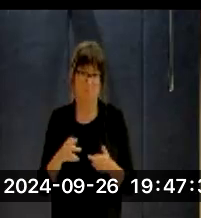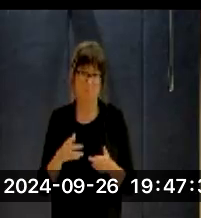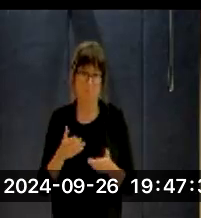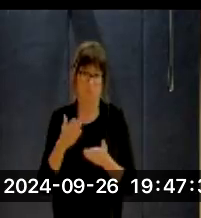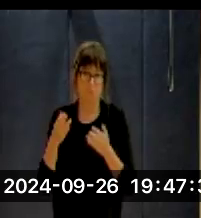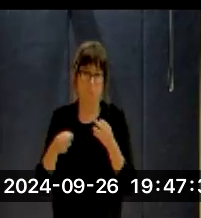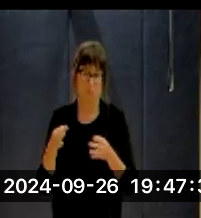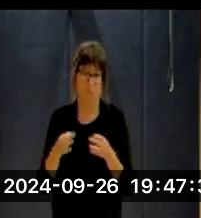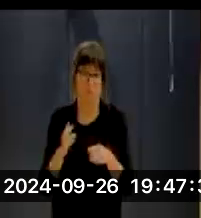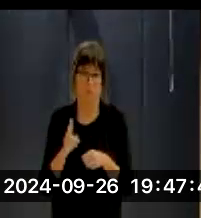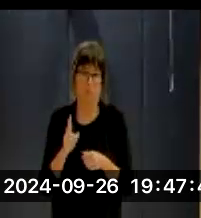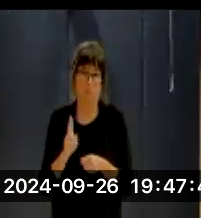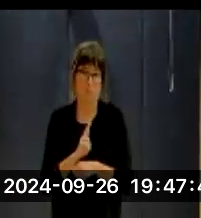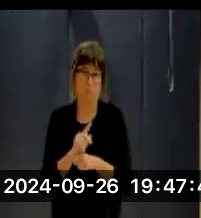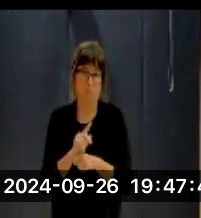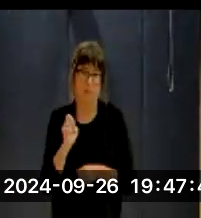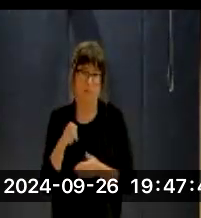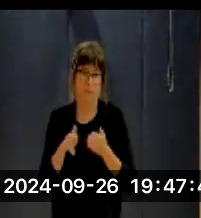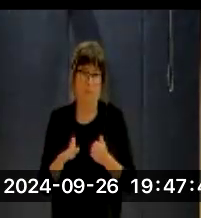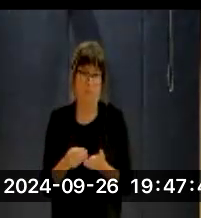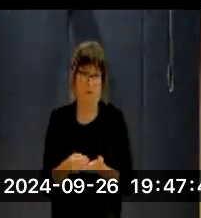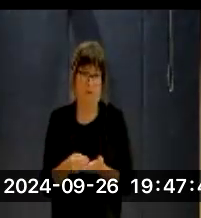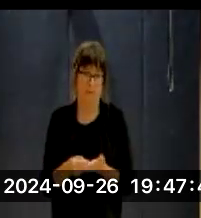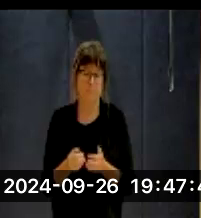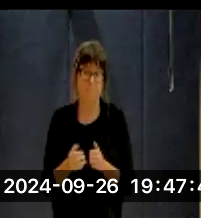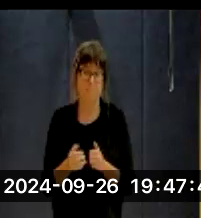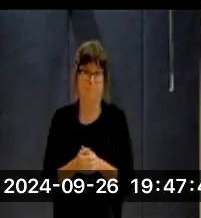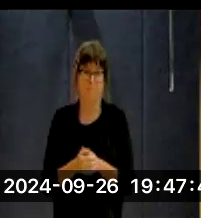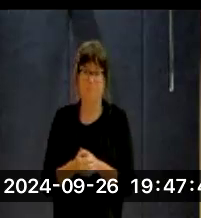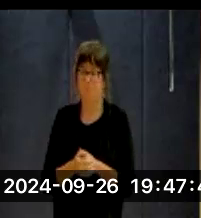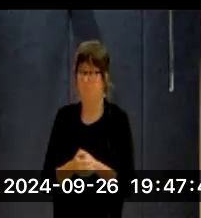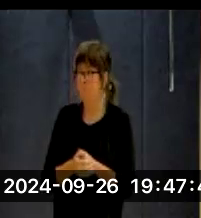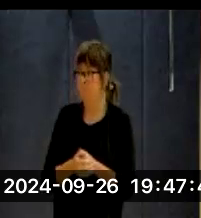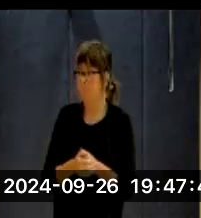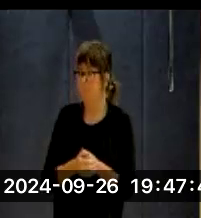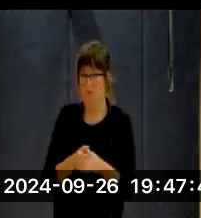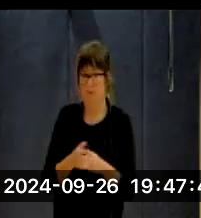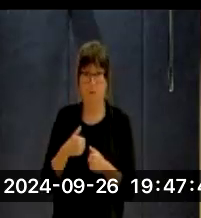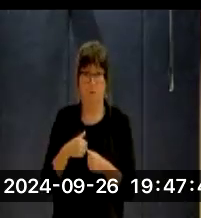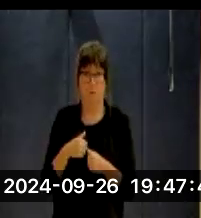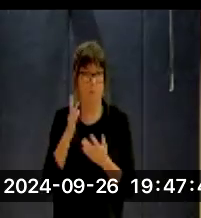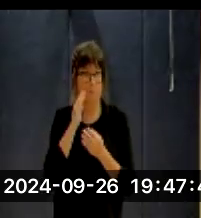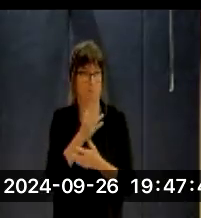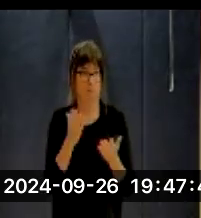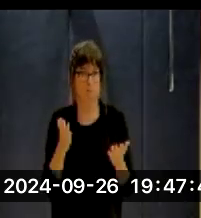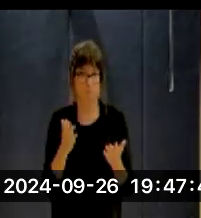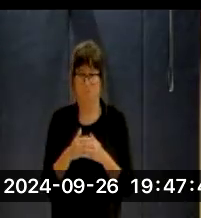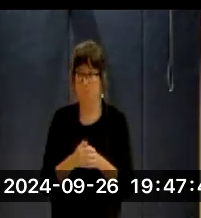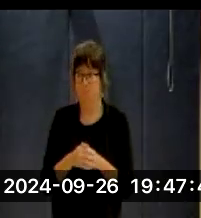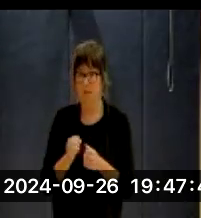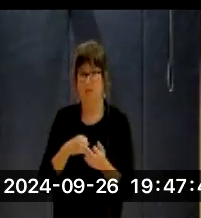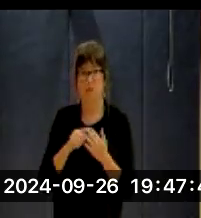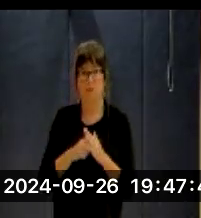tax funds. So I've been bringing to the attention of the public. I started the YouTube